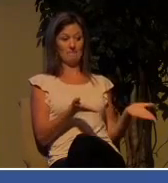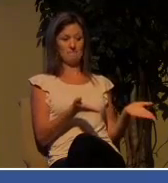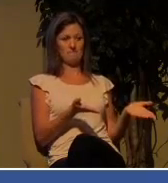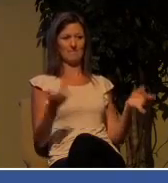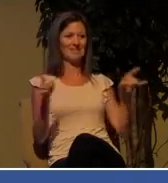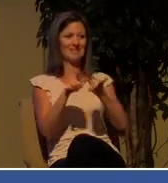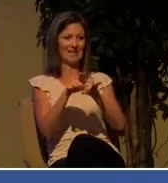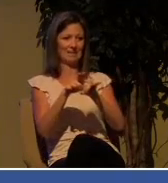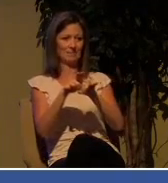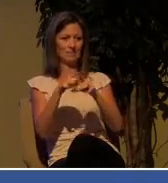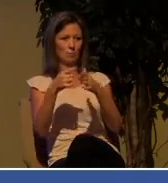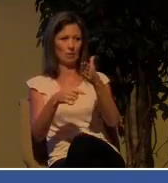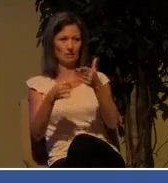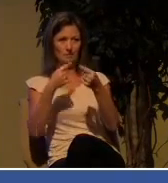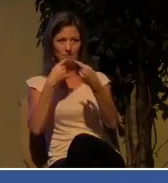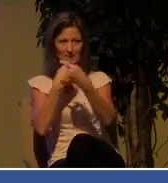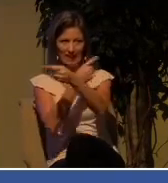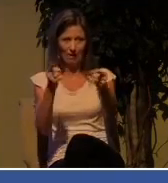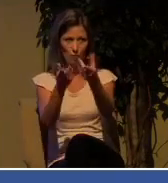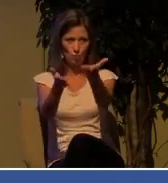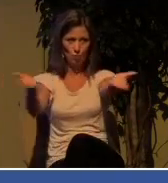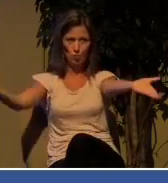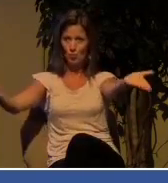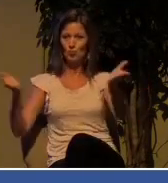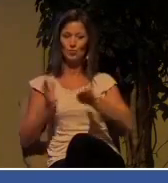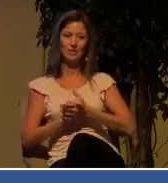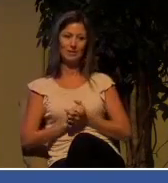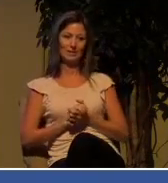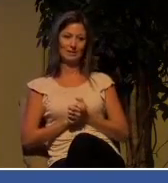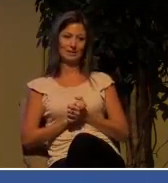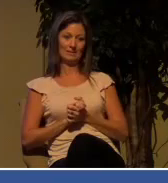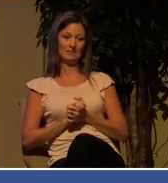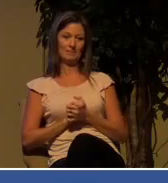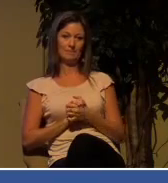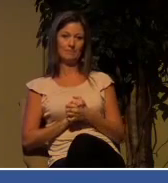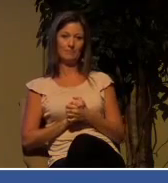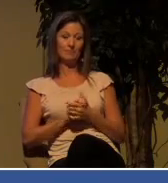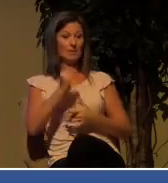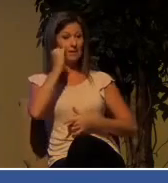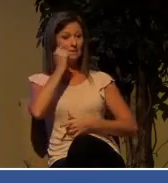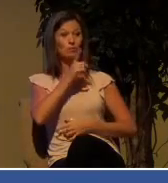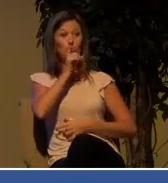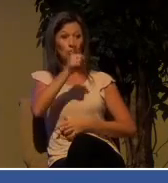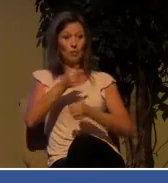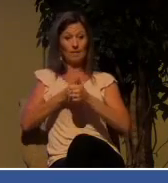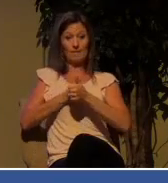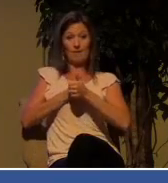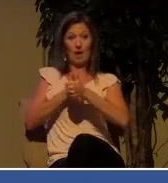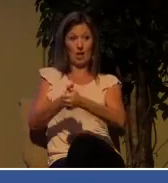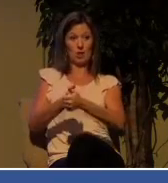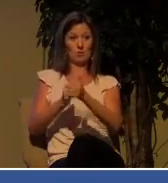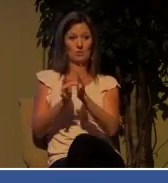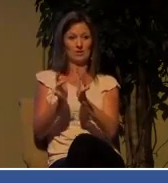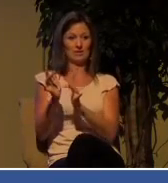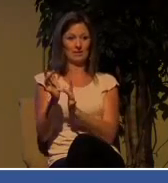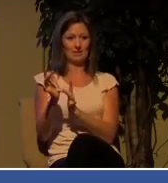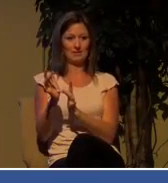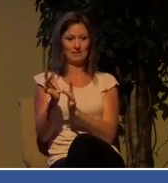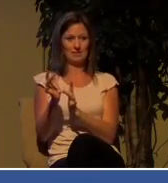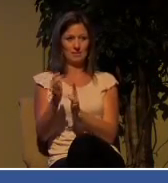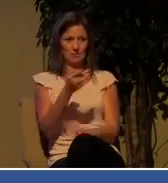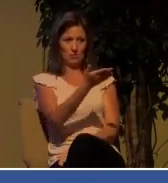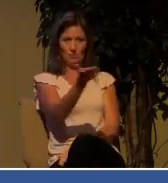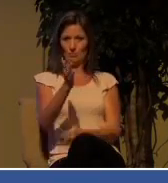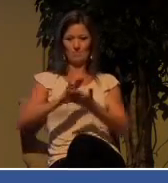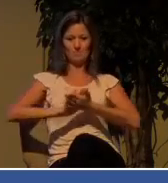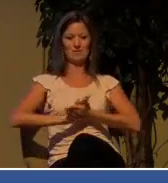us, our purpose as well. And if we truly follow Jesus, we will be